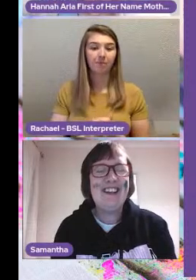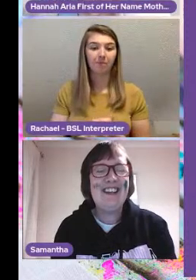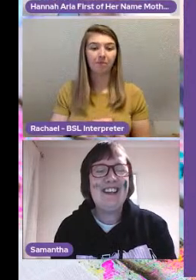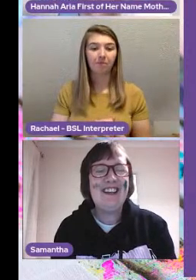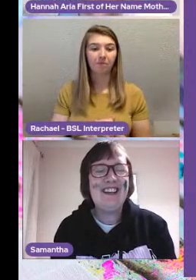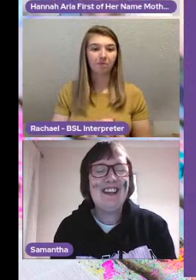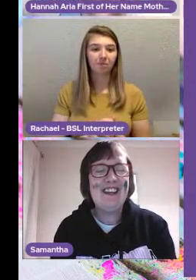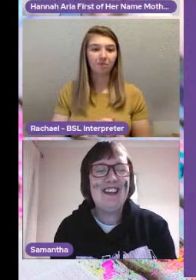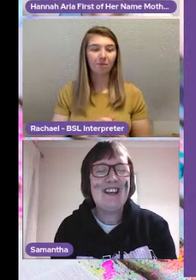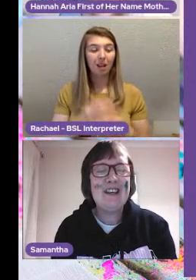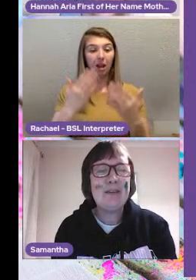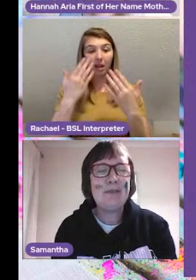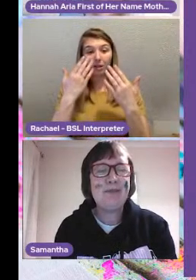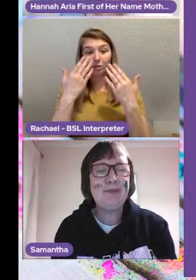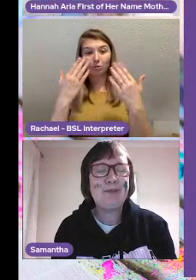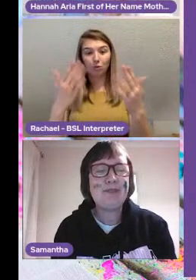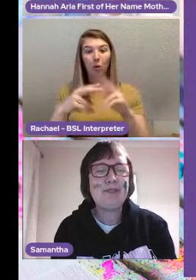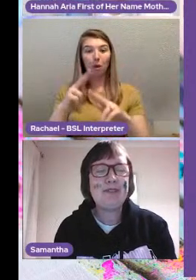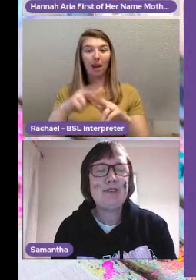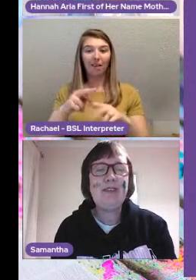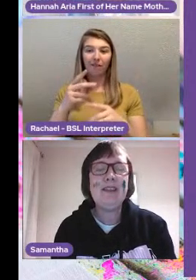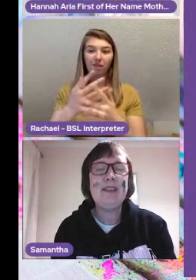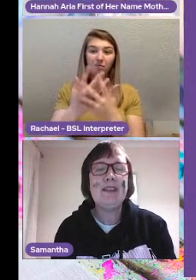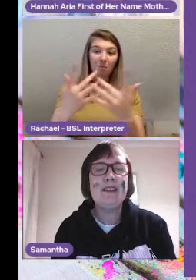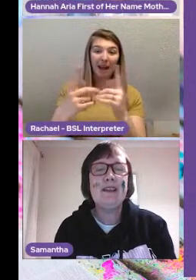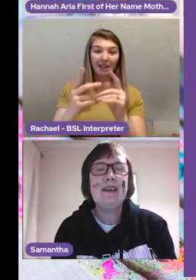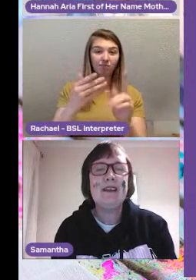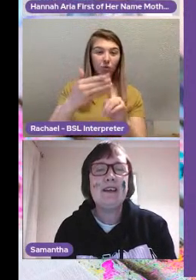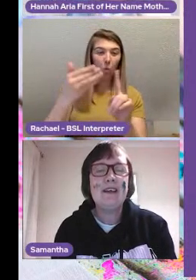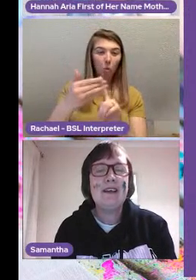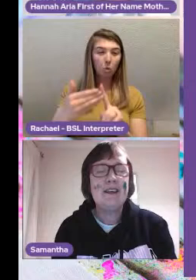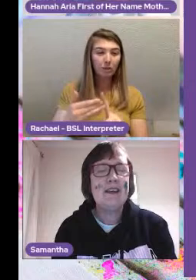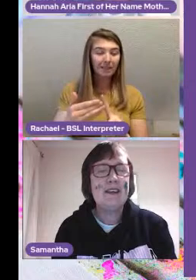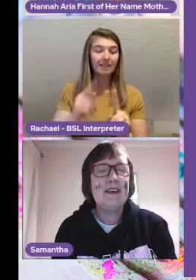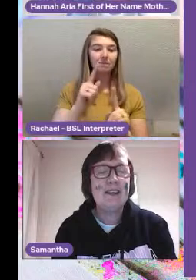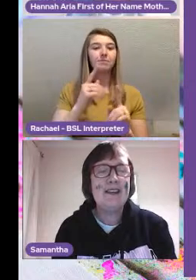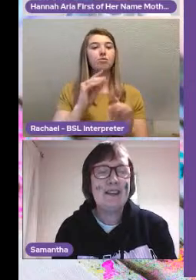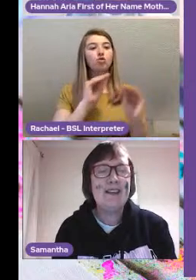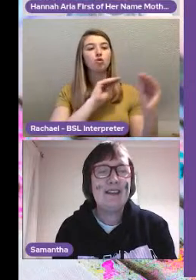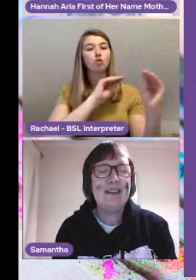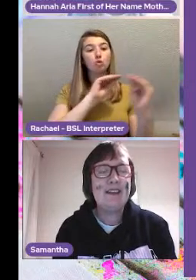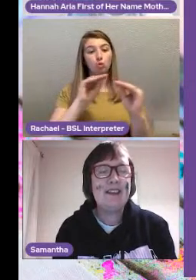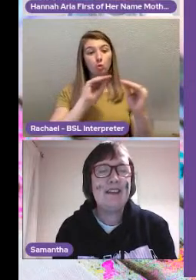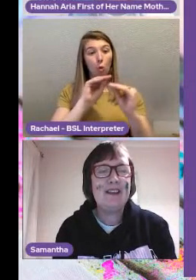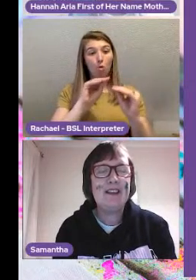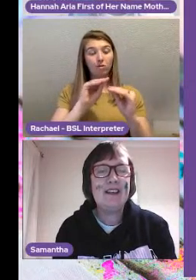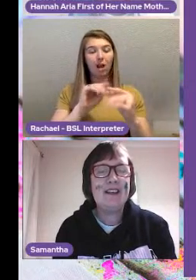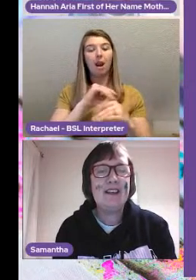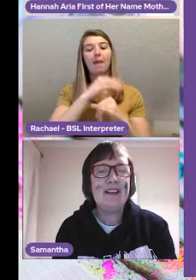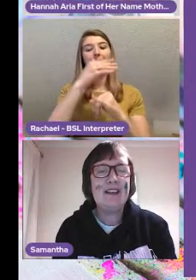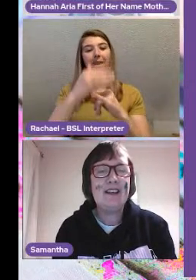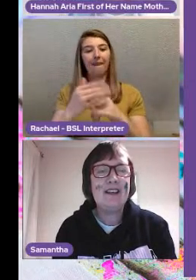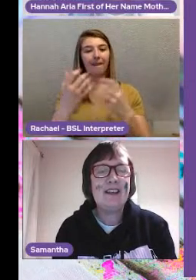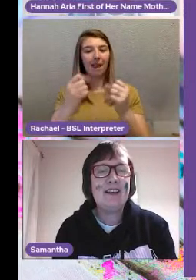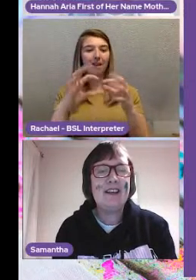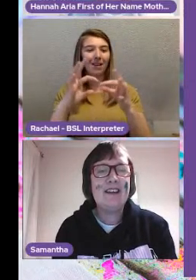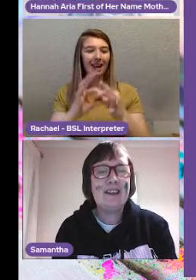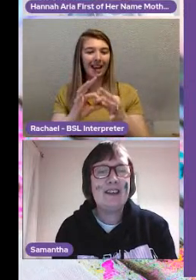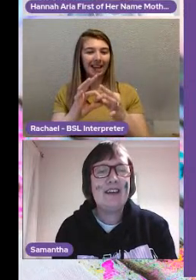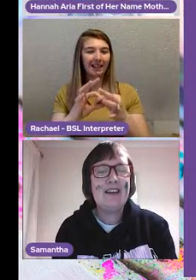And I don't know if many of you noticed, but on the actual tutorial, there was a link at the end to a little SoundCloud